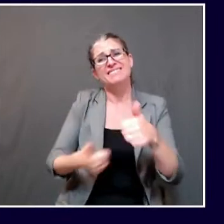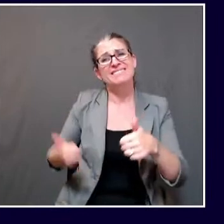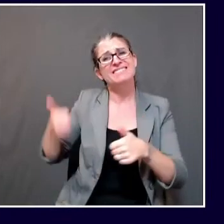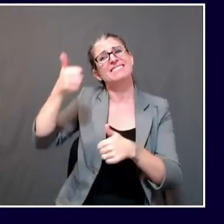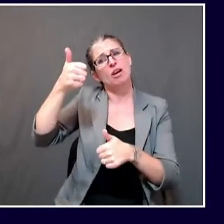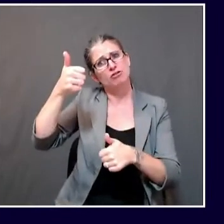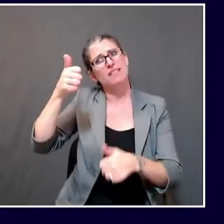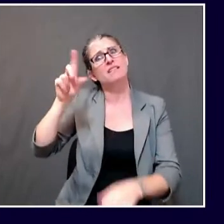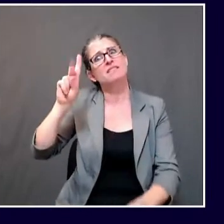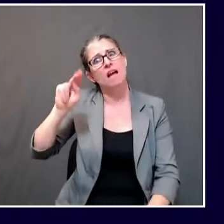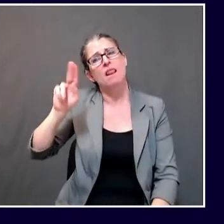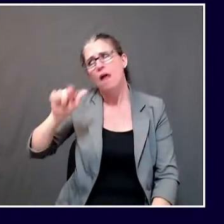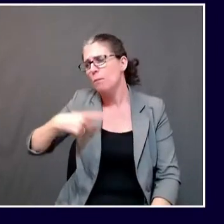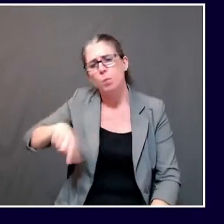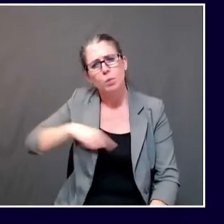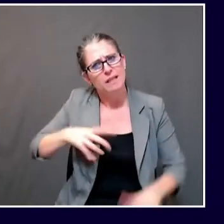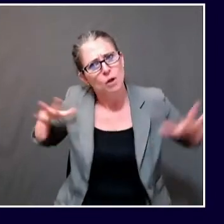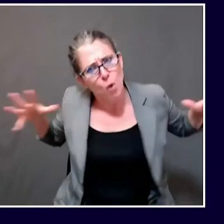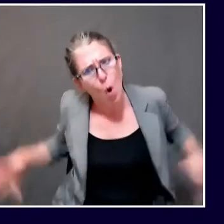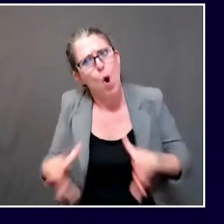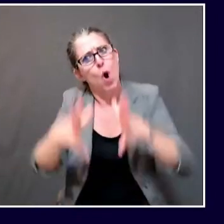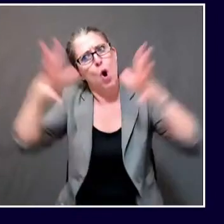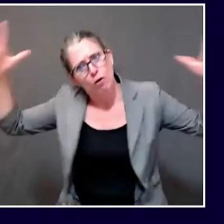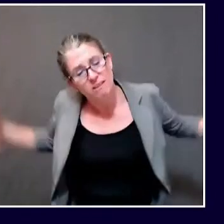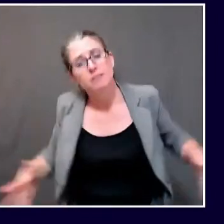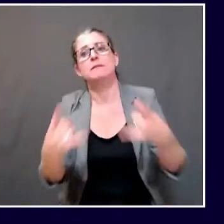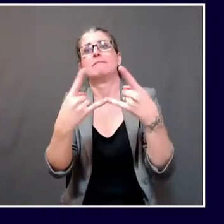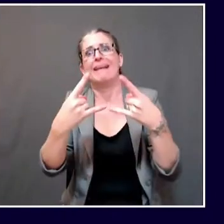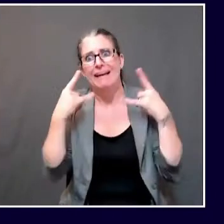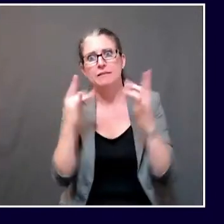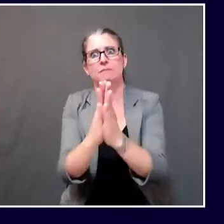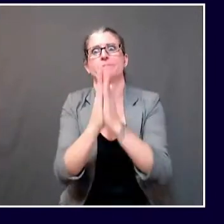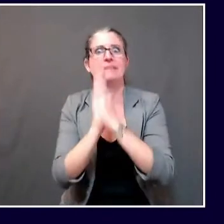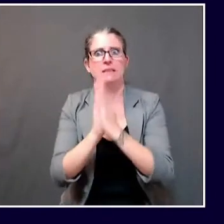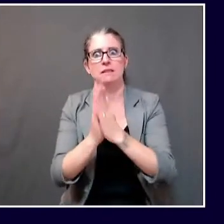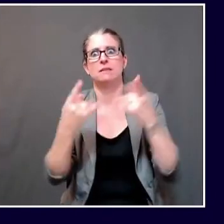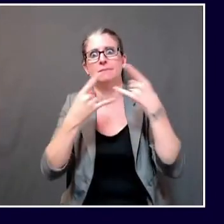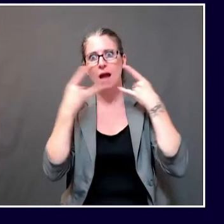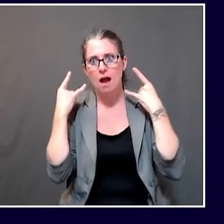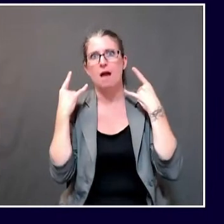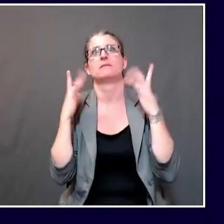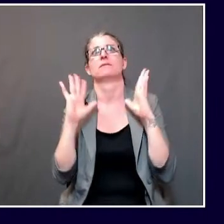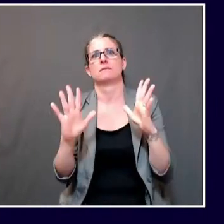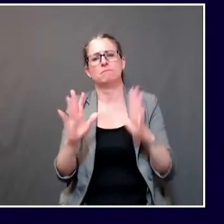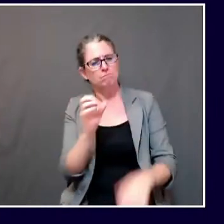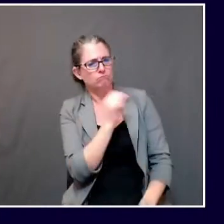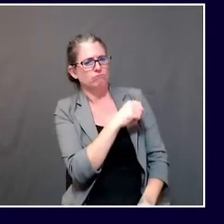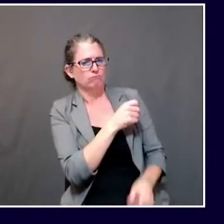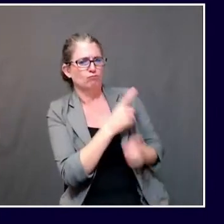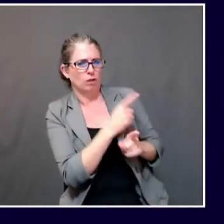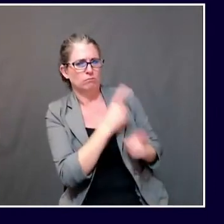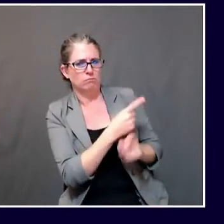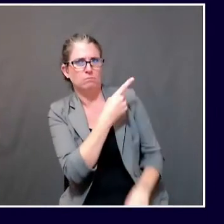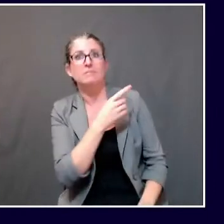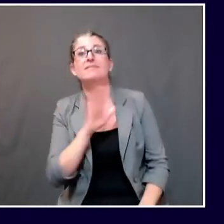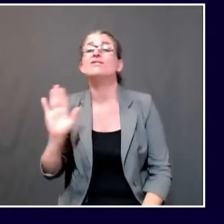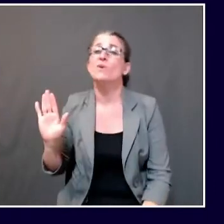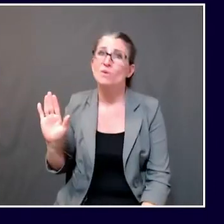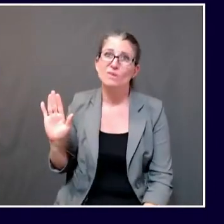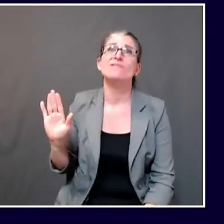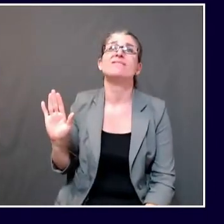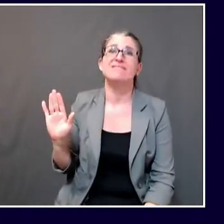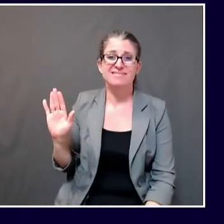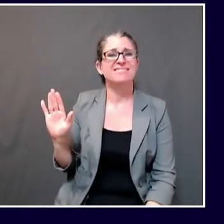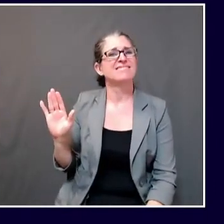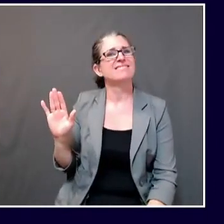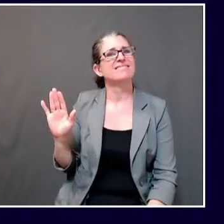can't believe, we just don't believe that we can turn them away. Mm-hmm. It's the right thing to do. If you're doing your civic obligation by voting, do your civic obligation